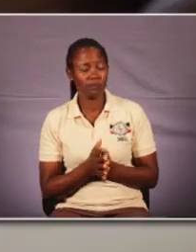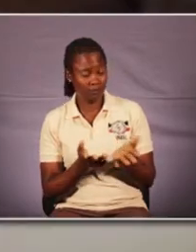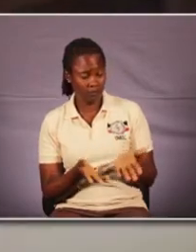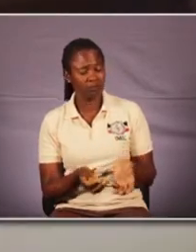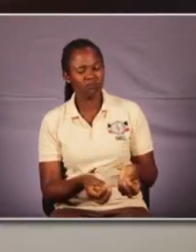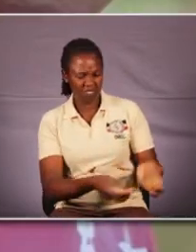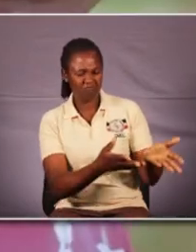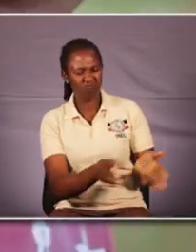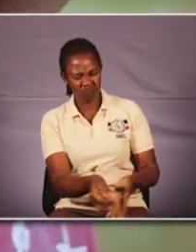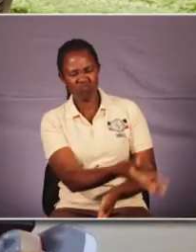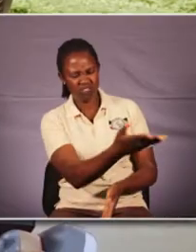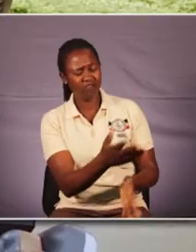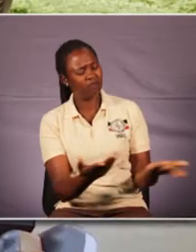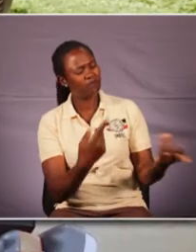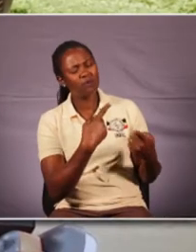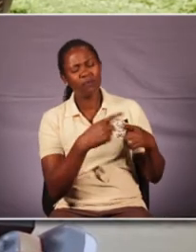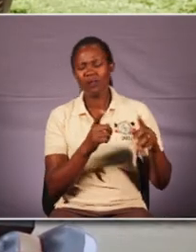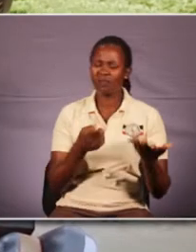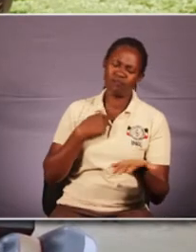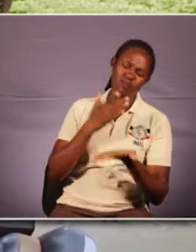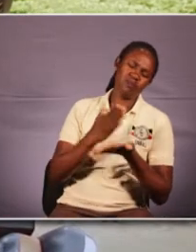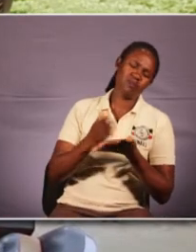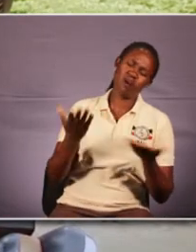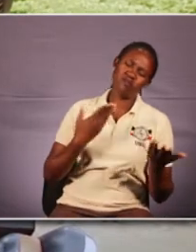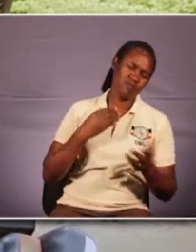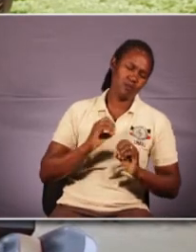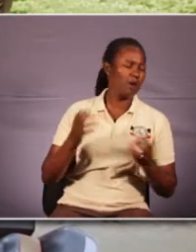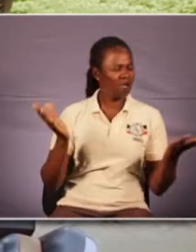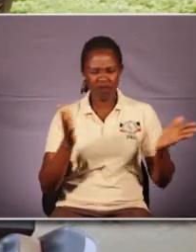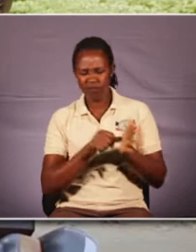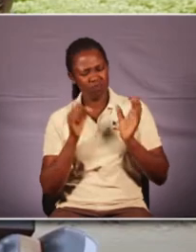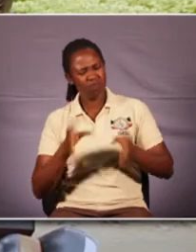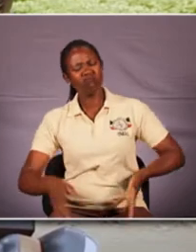You just give him. But man, I don't have change for this. No, never mind. You can keep it.